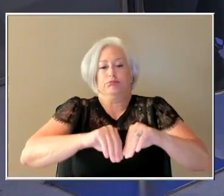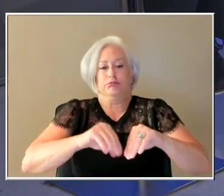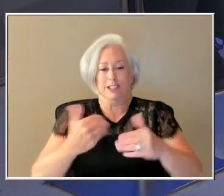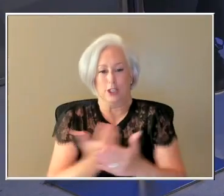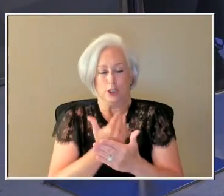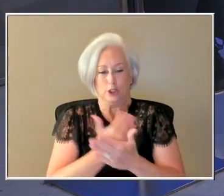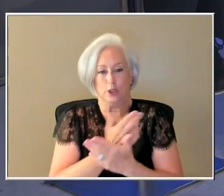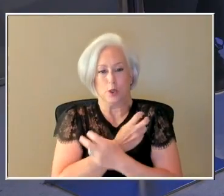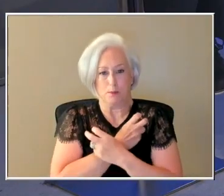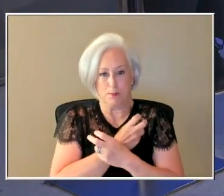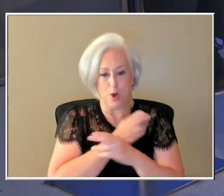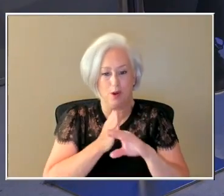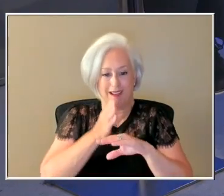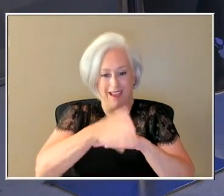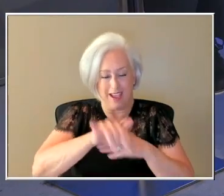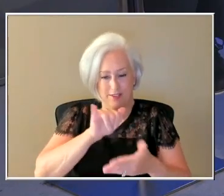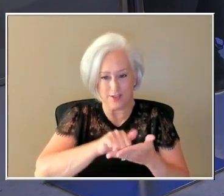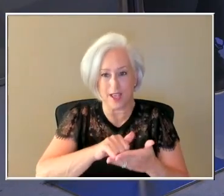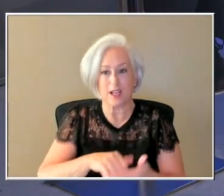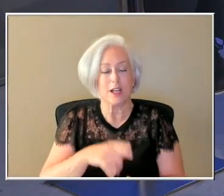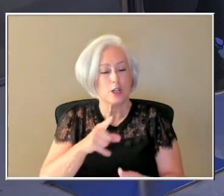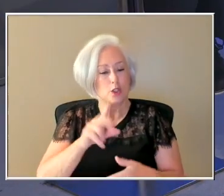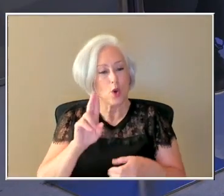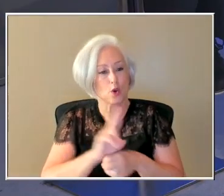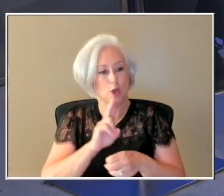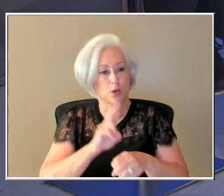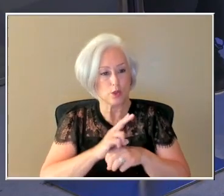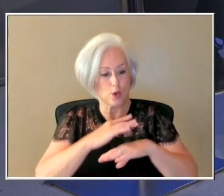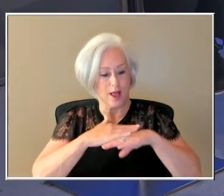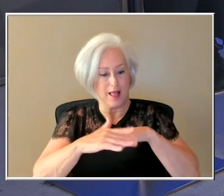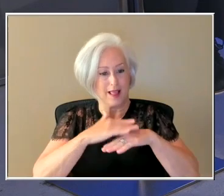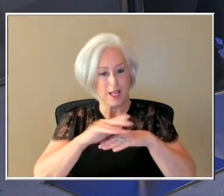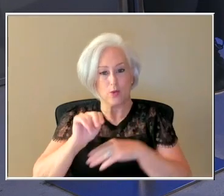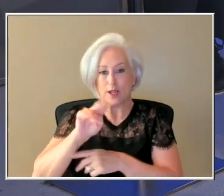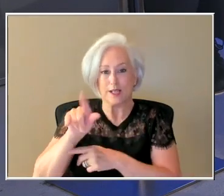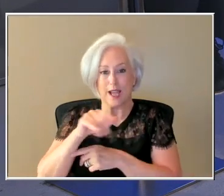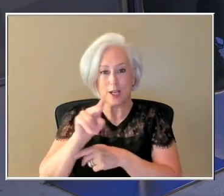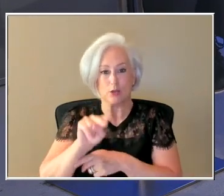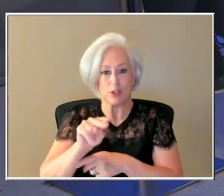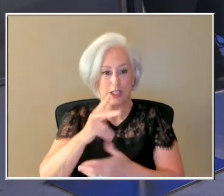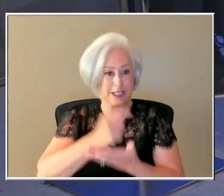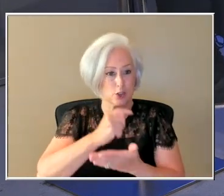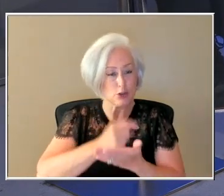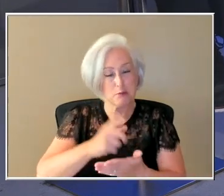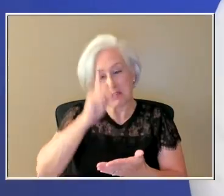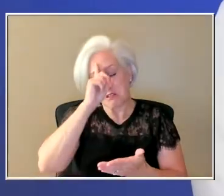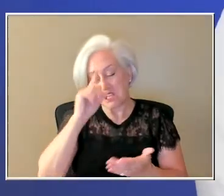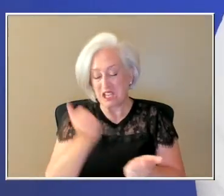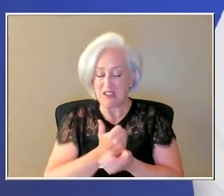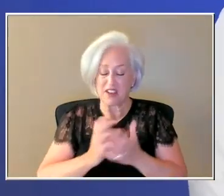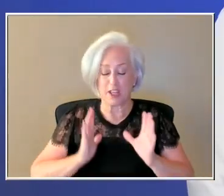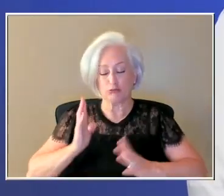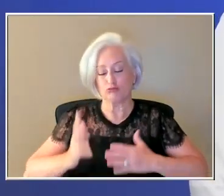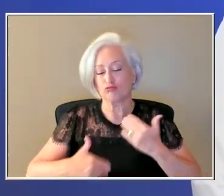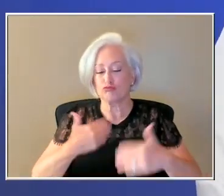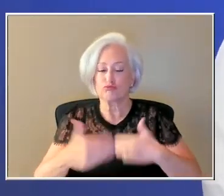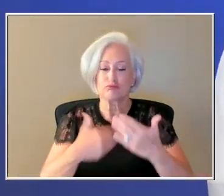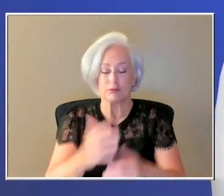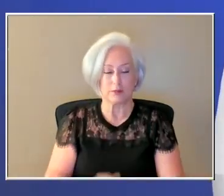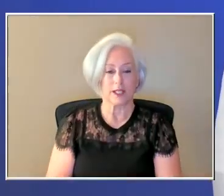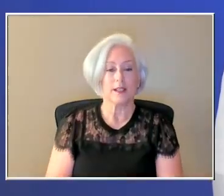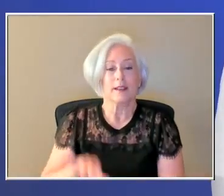do this treatment, this liquid nitrogen treatment, Zac, and you Right. think things are going pretty well at the time? Yeah, so we did it, I think back